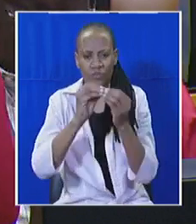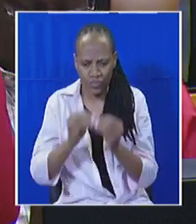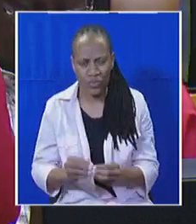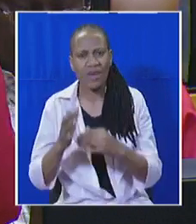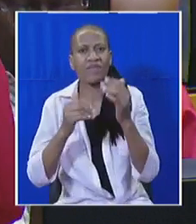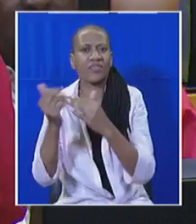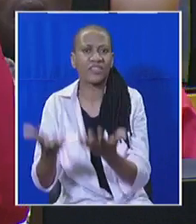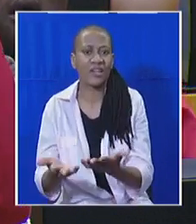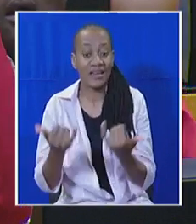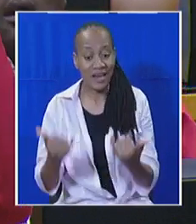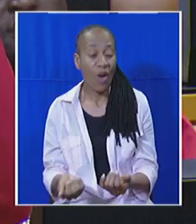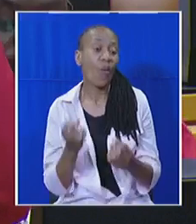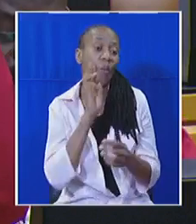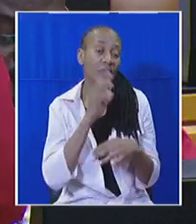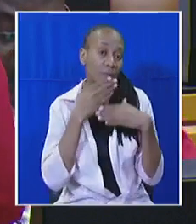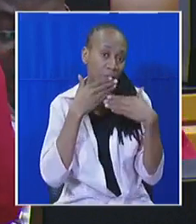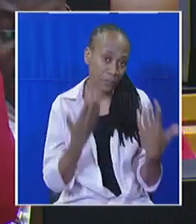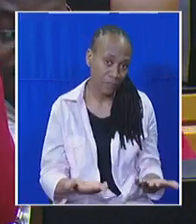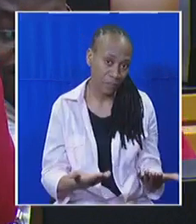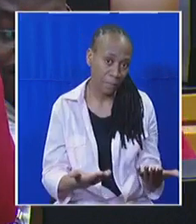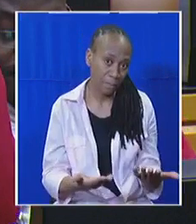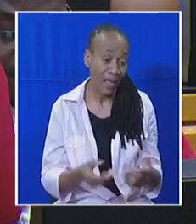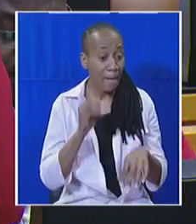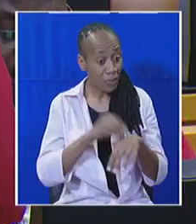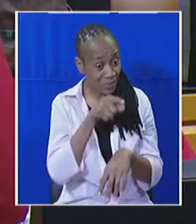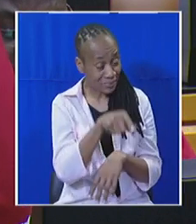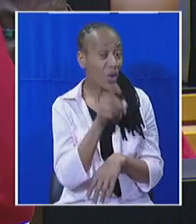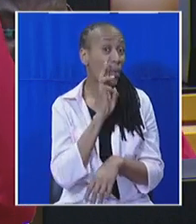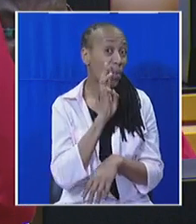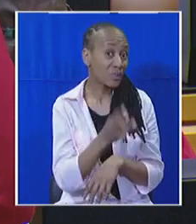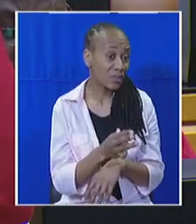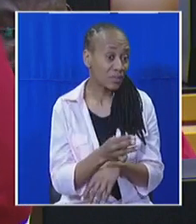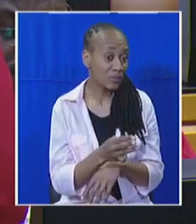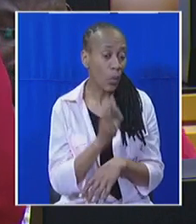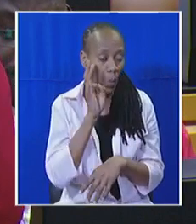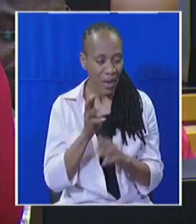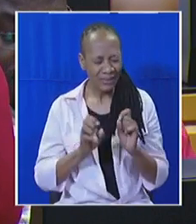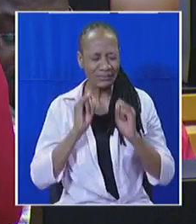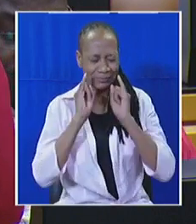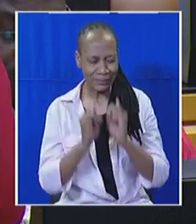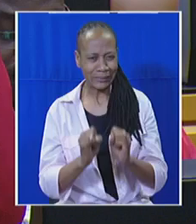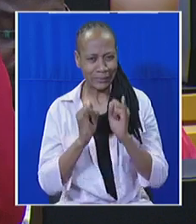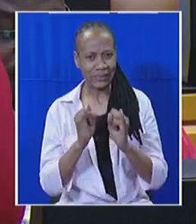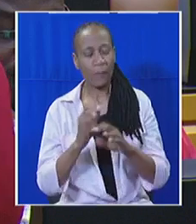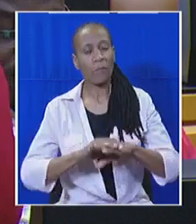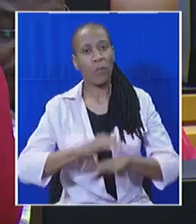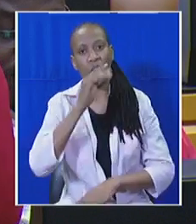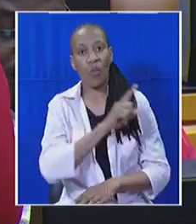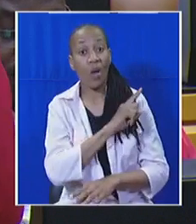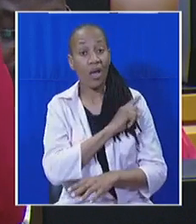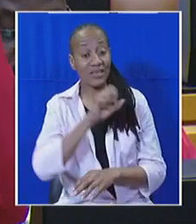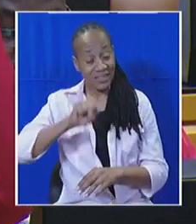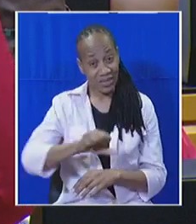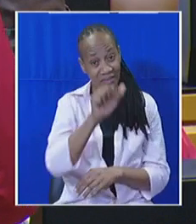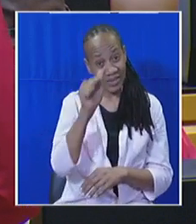of this water crisis. Further acknowledges that the water crisis is further worsened by the fact that the South African state does not own